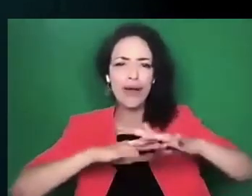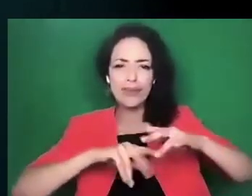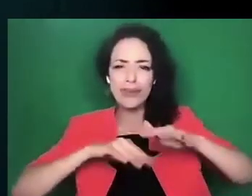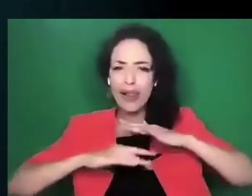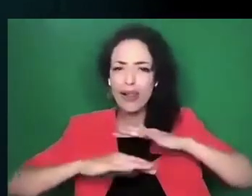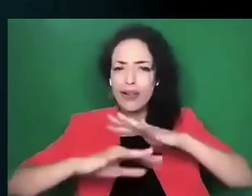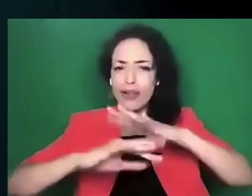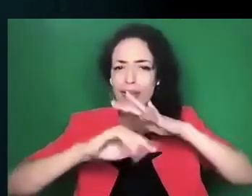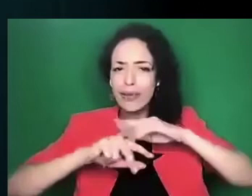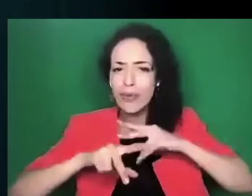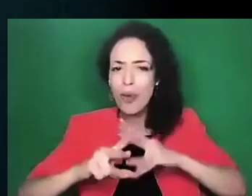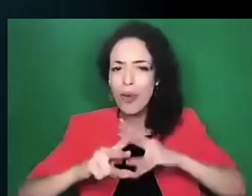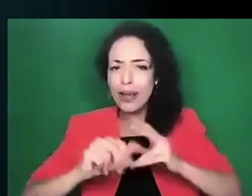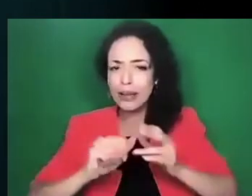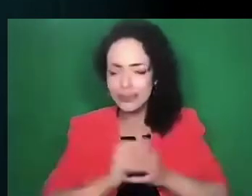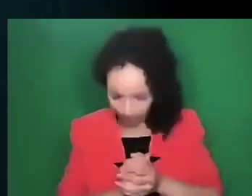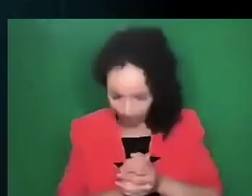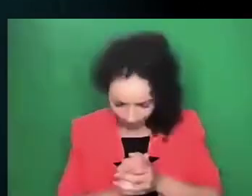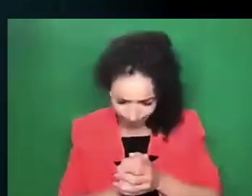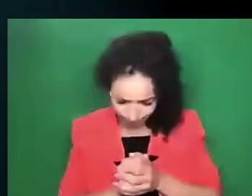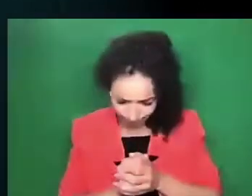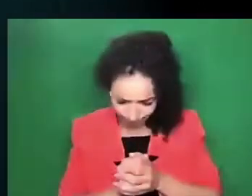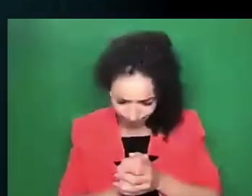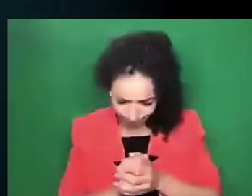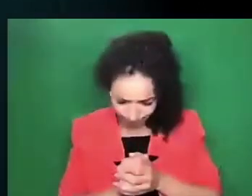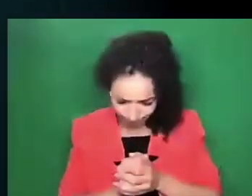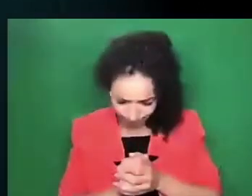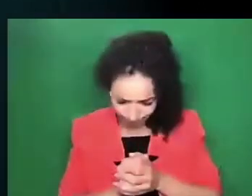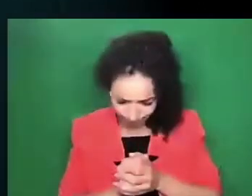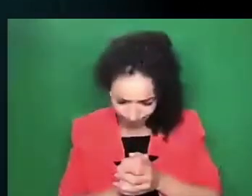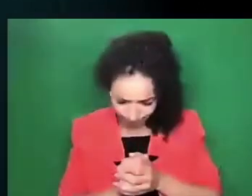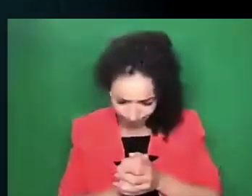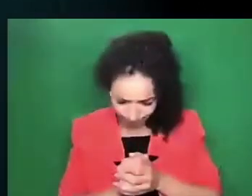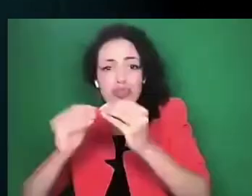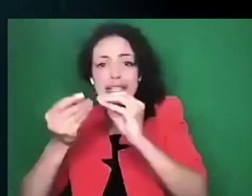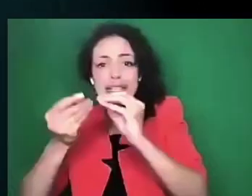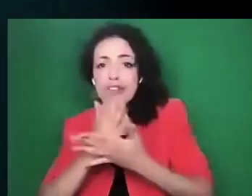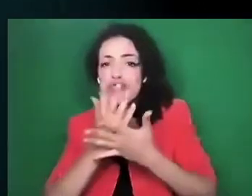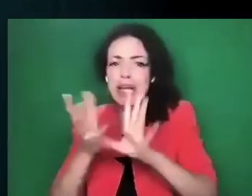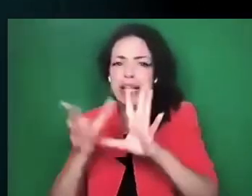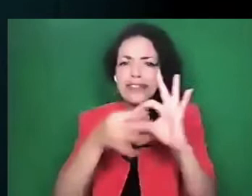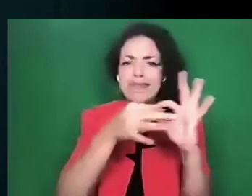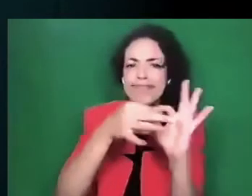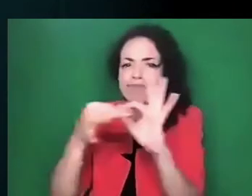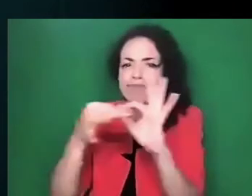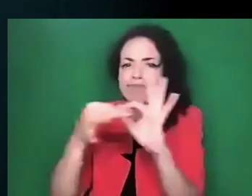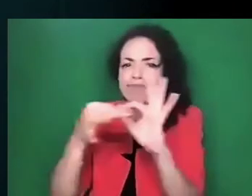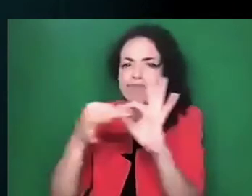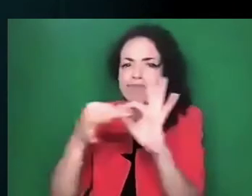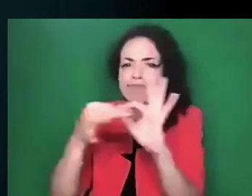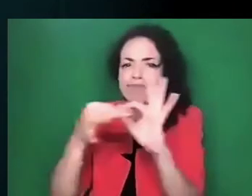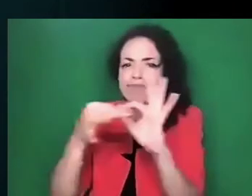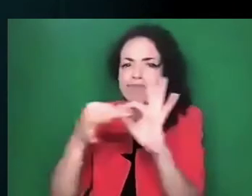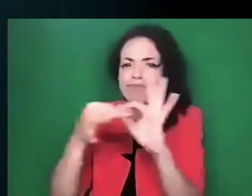wave or movement ties each image to one another, fluvial forms taking over and moving between